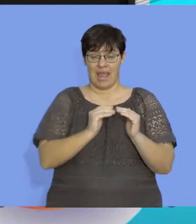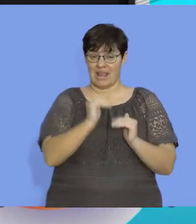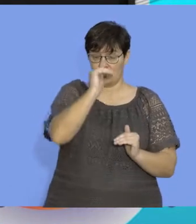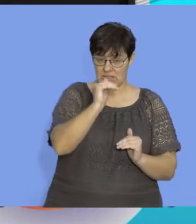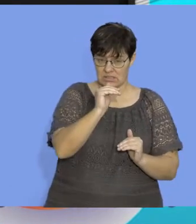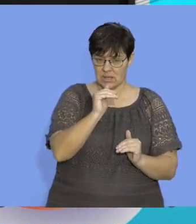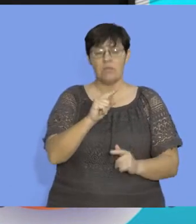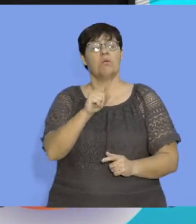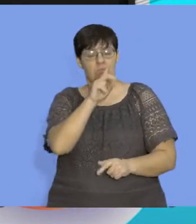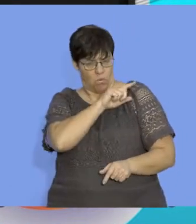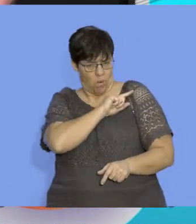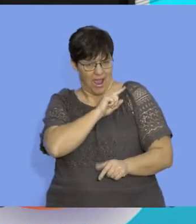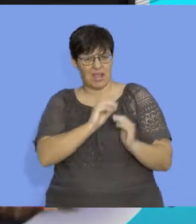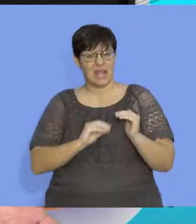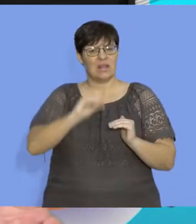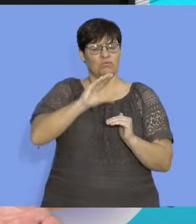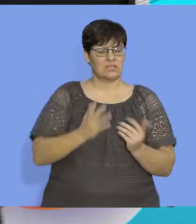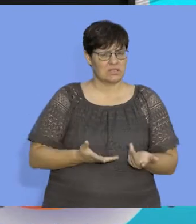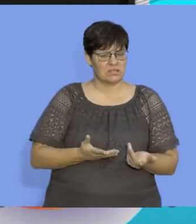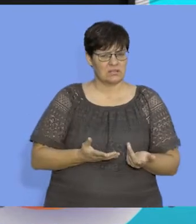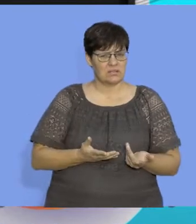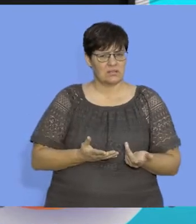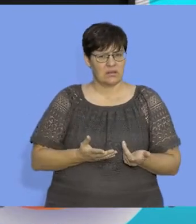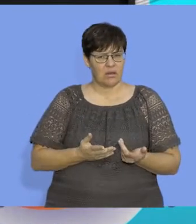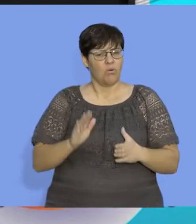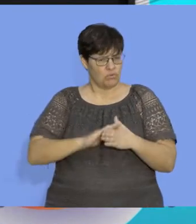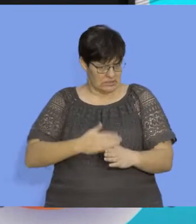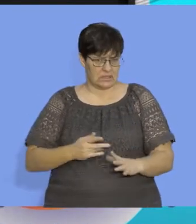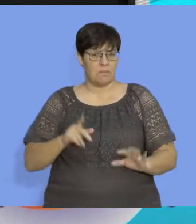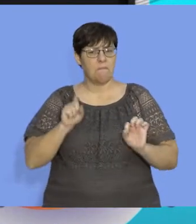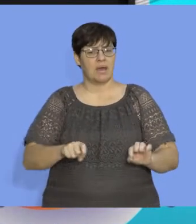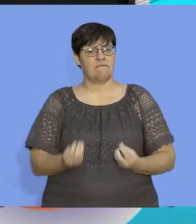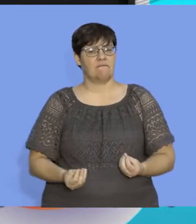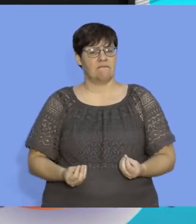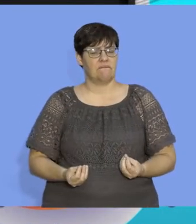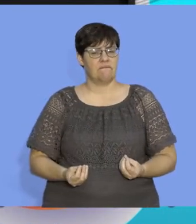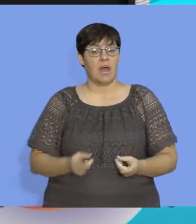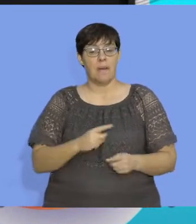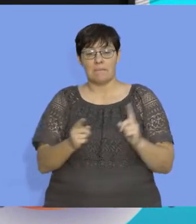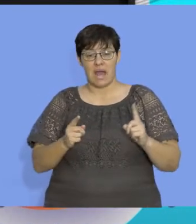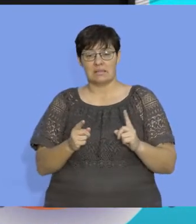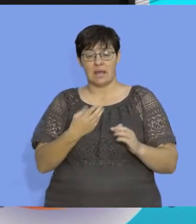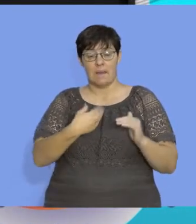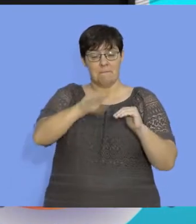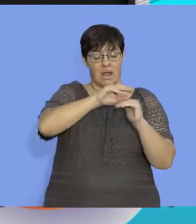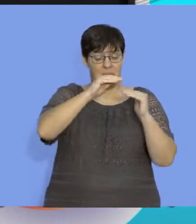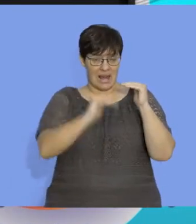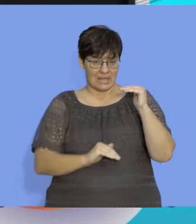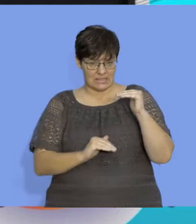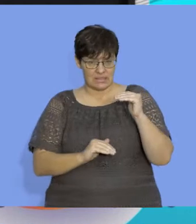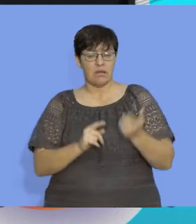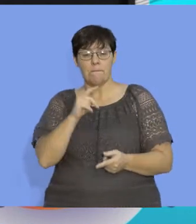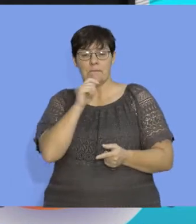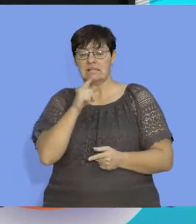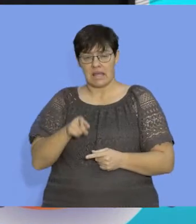that. Or, on the contrary, if you want to decrease your markup, then also remember what